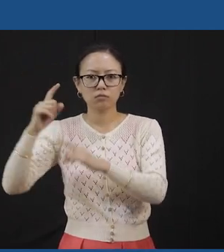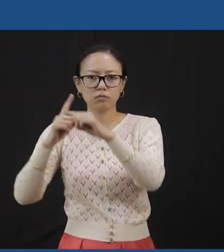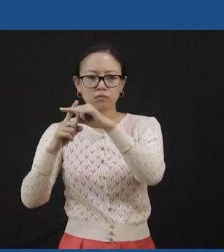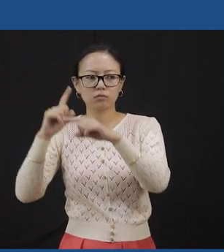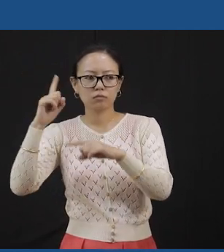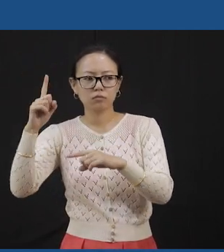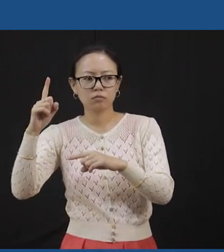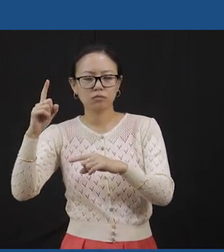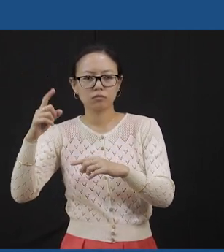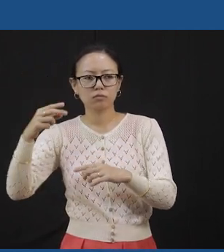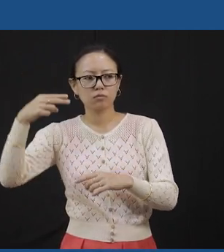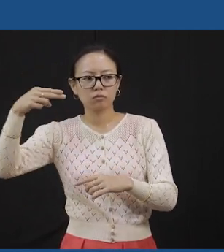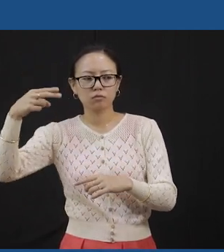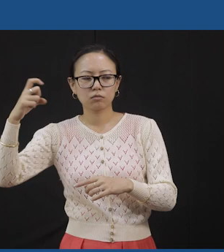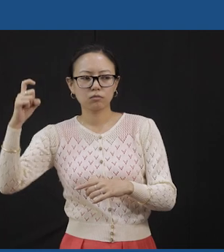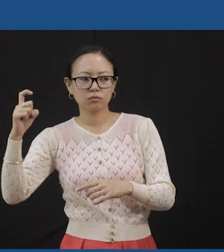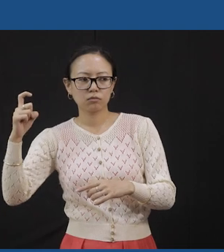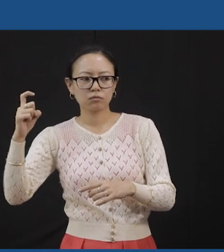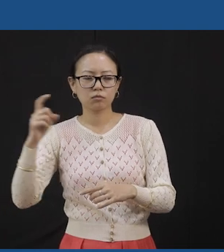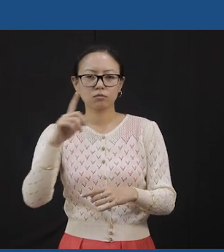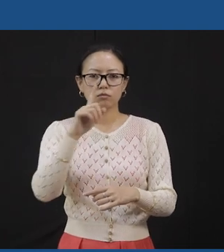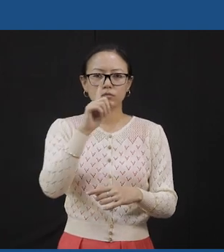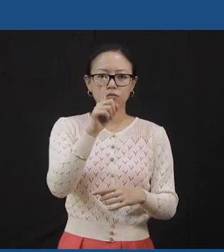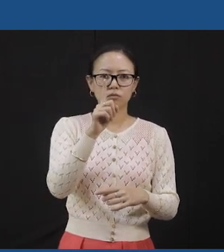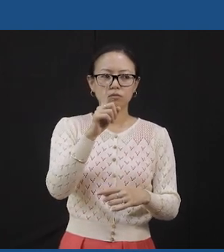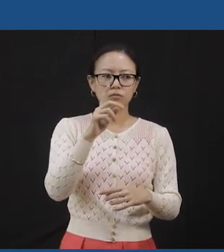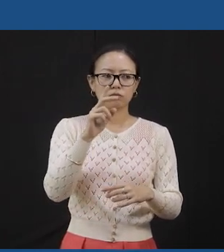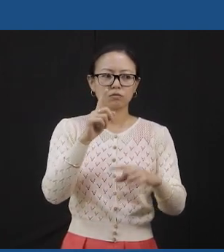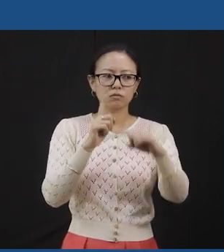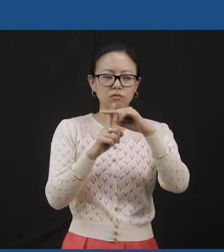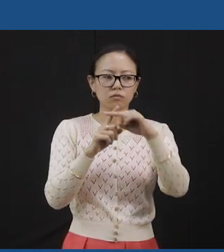5 plus 3 is 8.